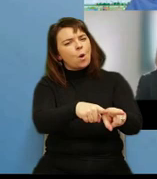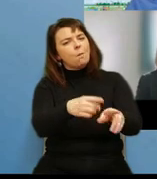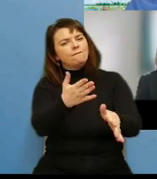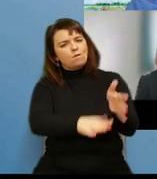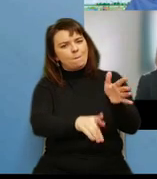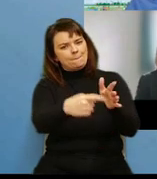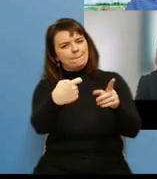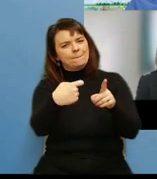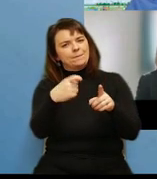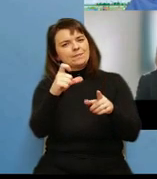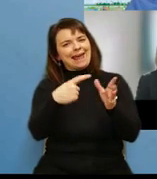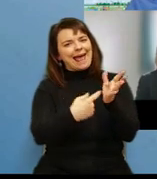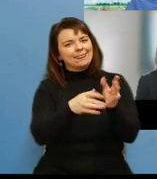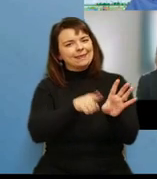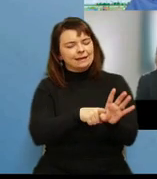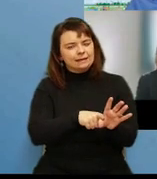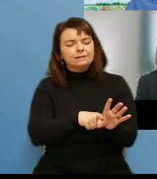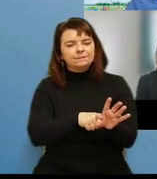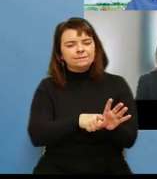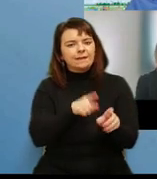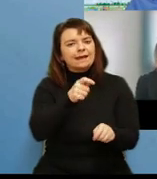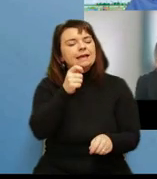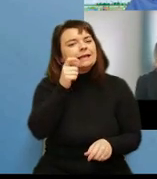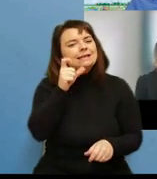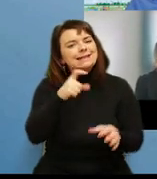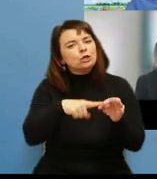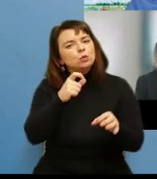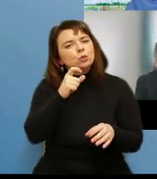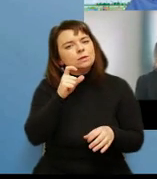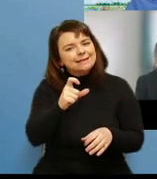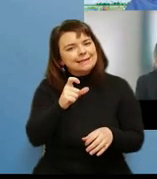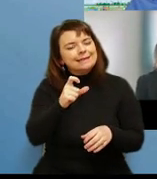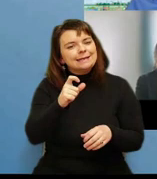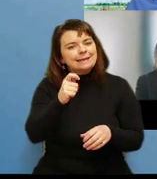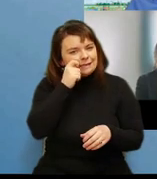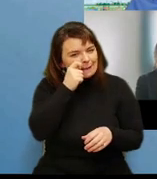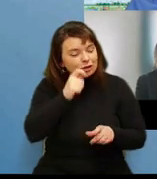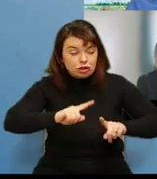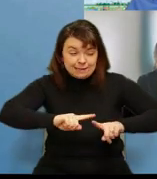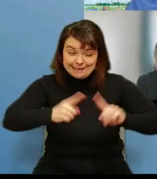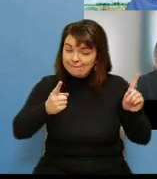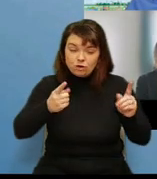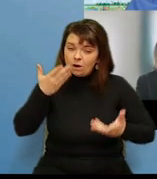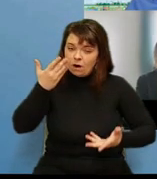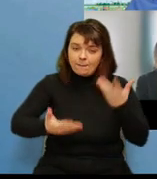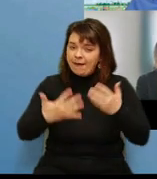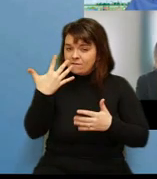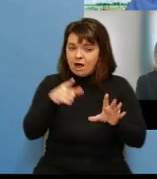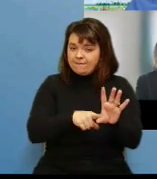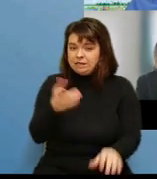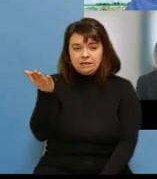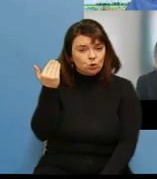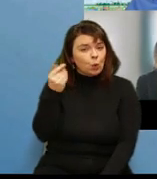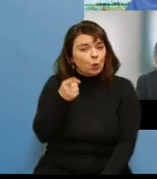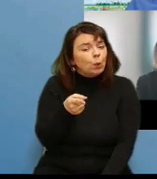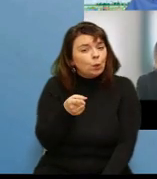Rosemary. Yeah, I was just going to follow up on a point that you made, Kathy. I think there's no doubt that the CQC inspections are a little bit of a